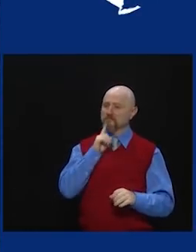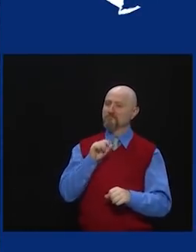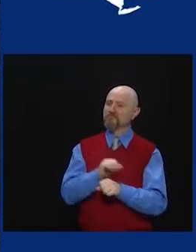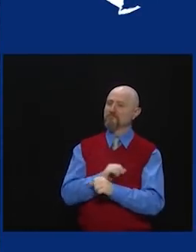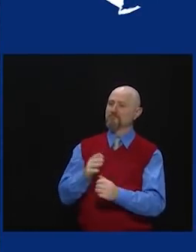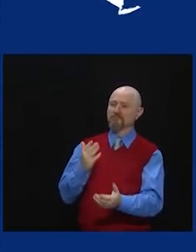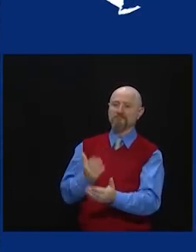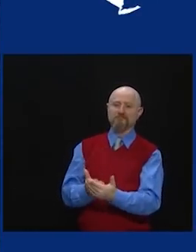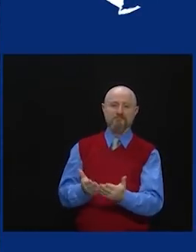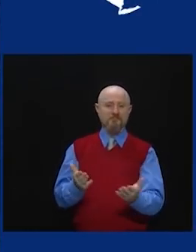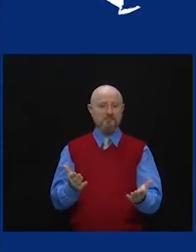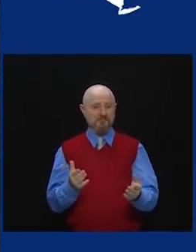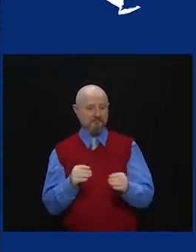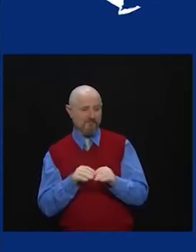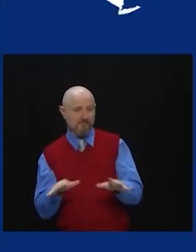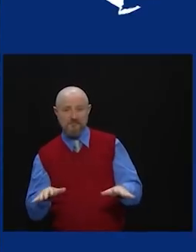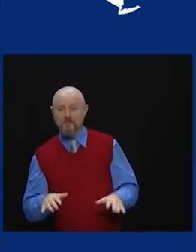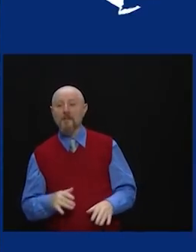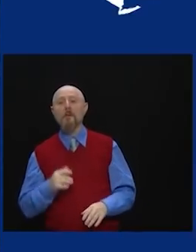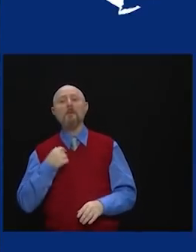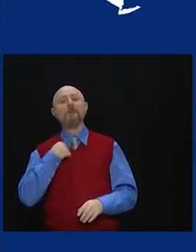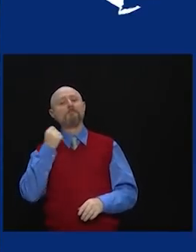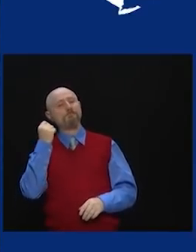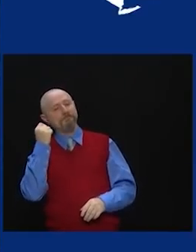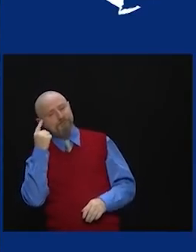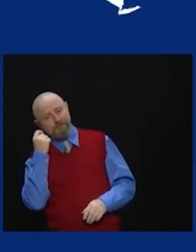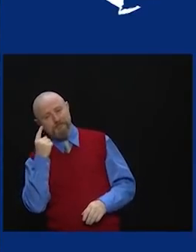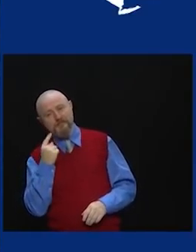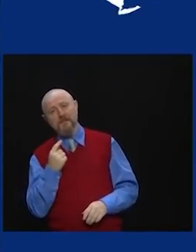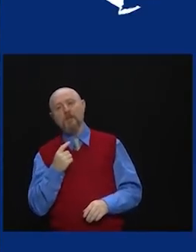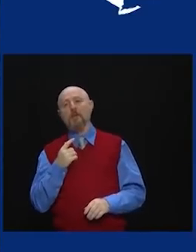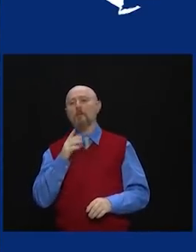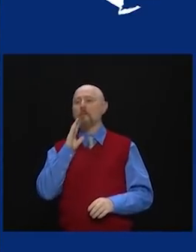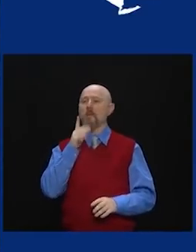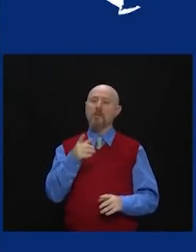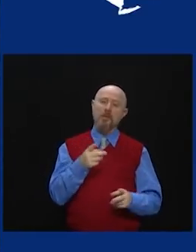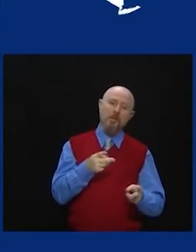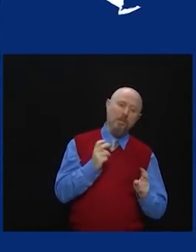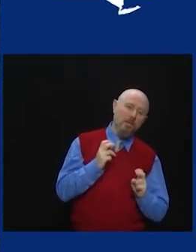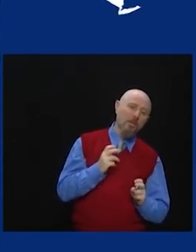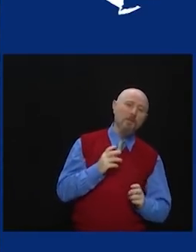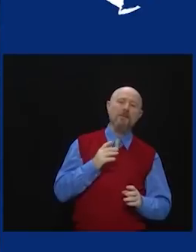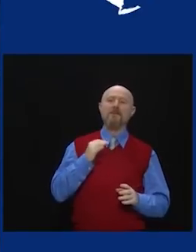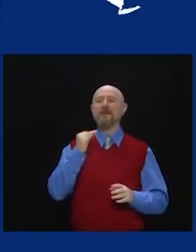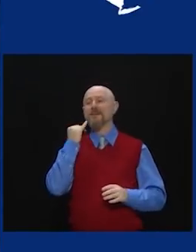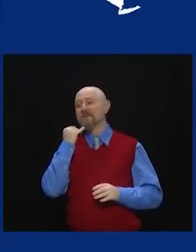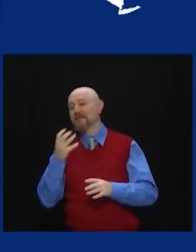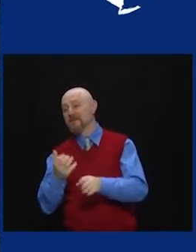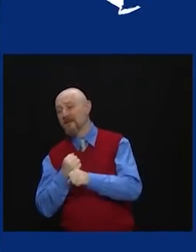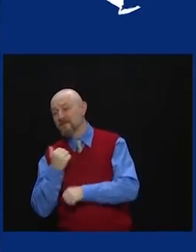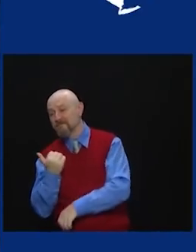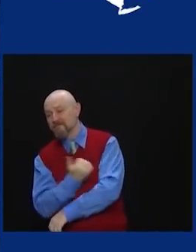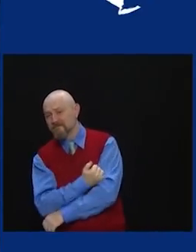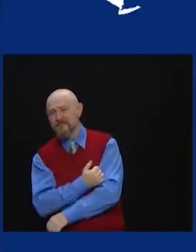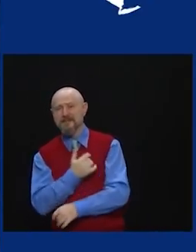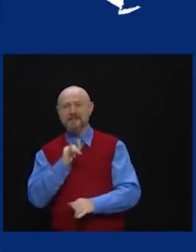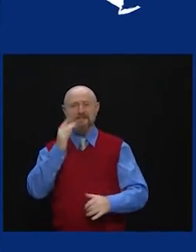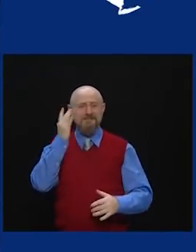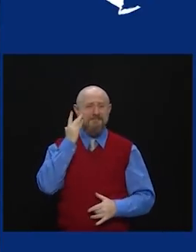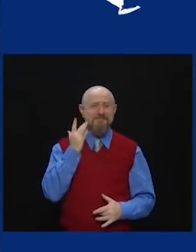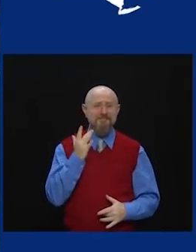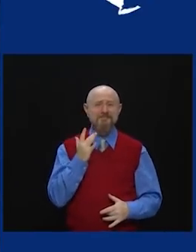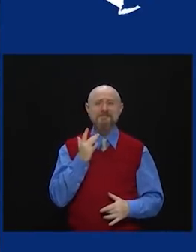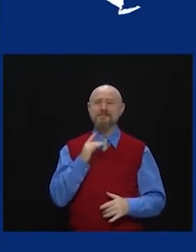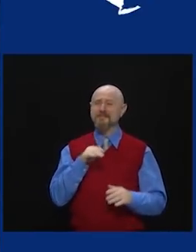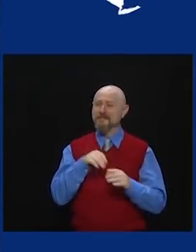are they getting? And if they're boosted and there's a breakthrough, the chance of them being hospitalized or severely sick is, right now,